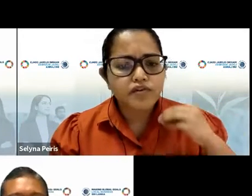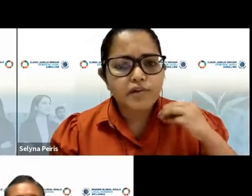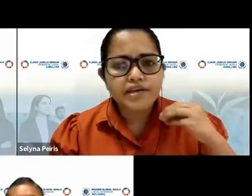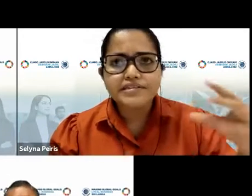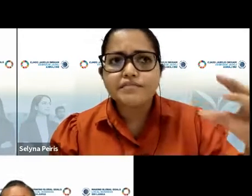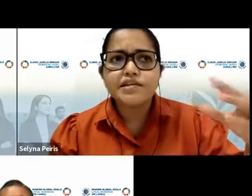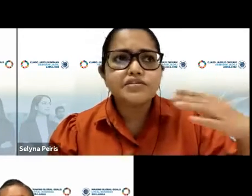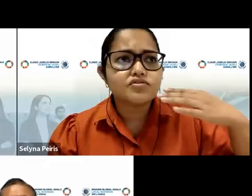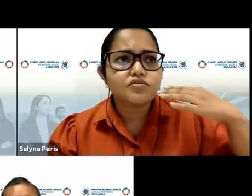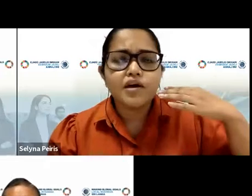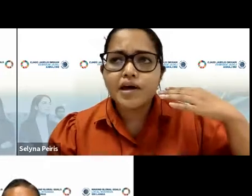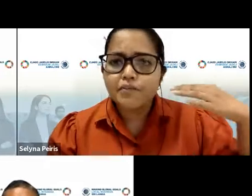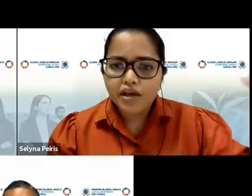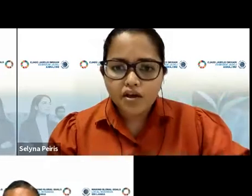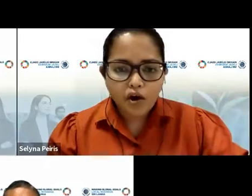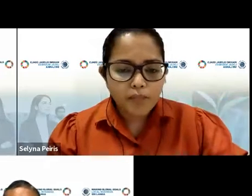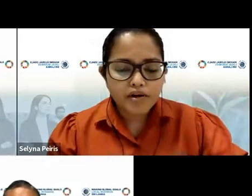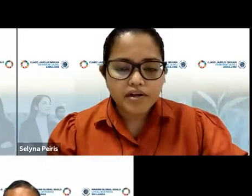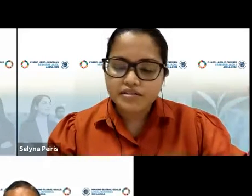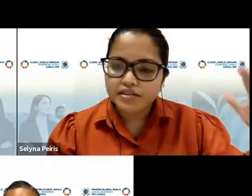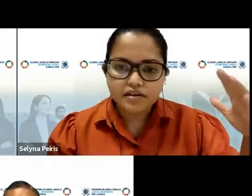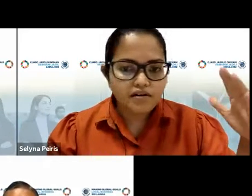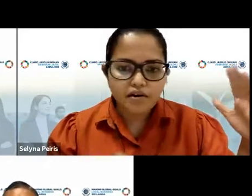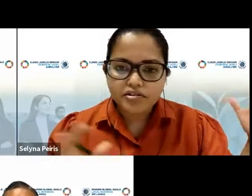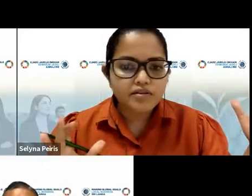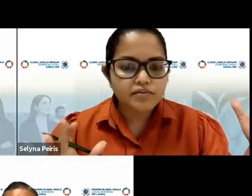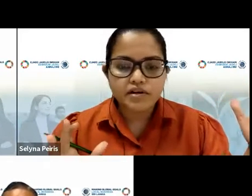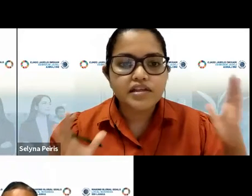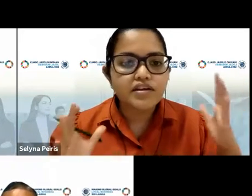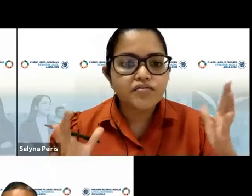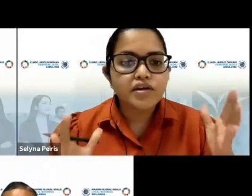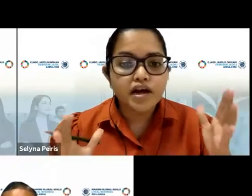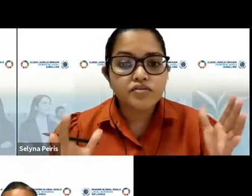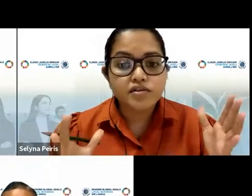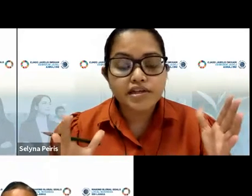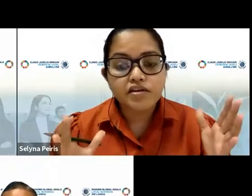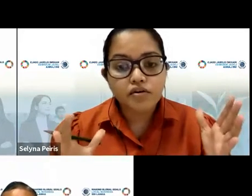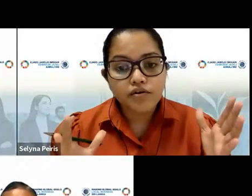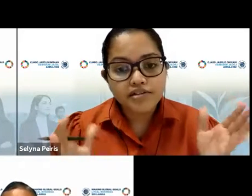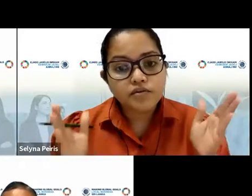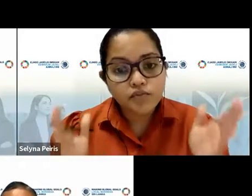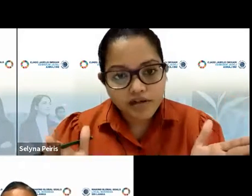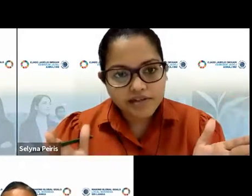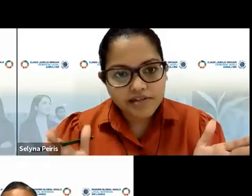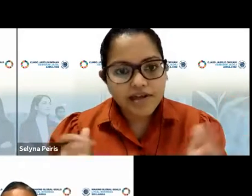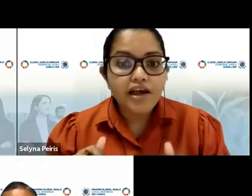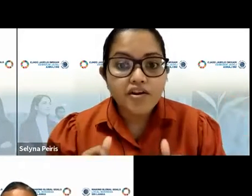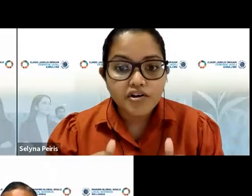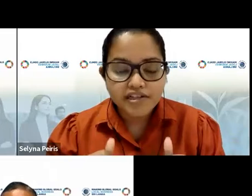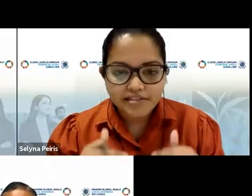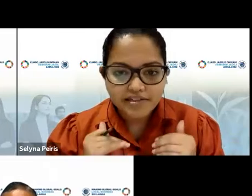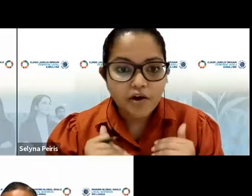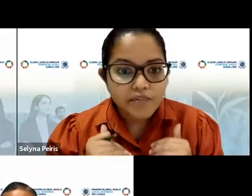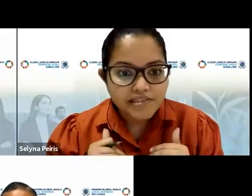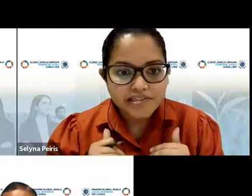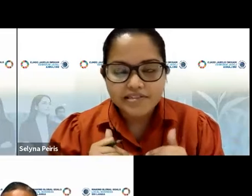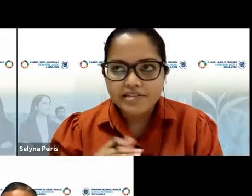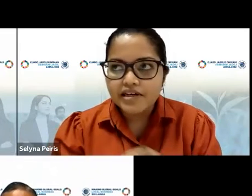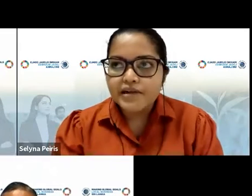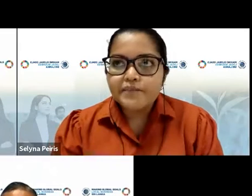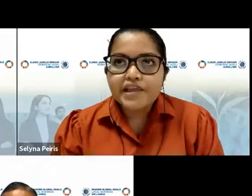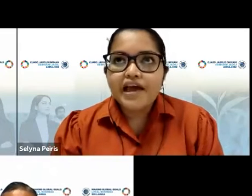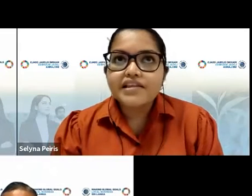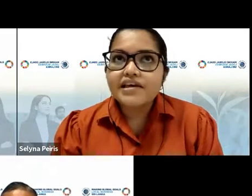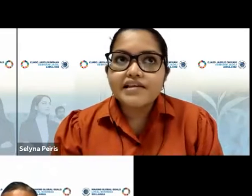the board, from SMEs to big corporates across the world, if we are to really grow as a world and not as our